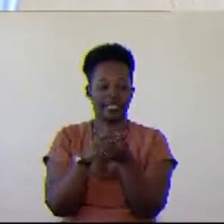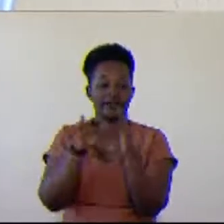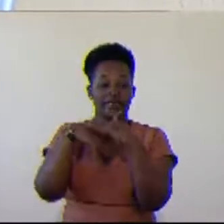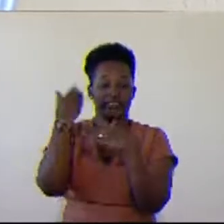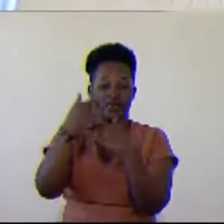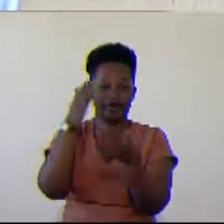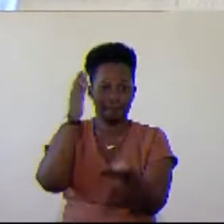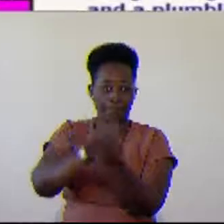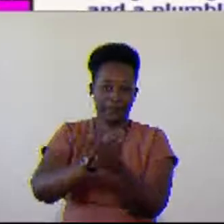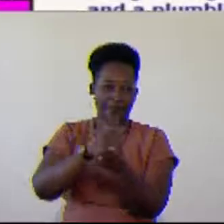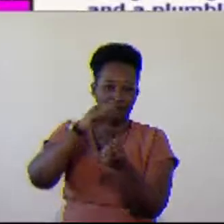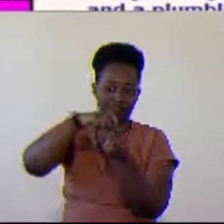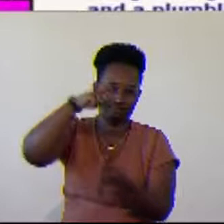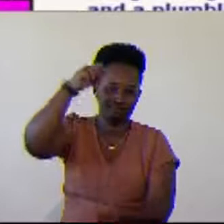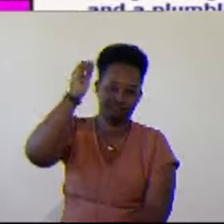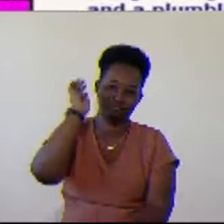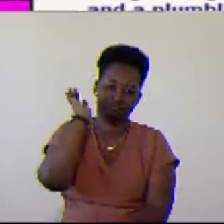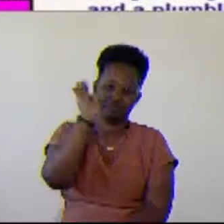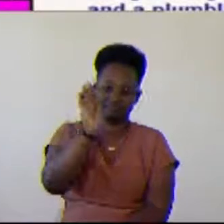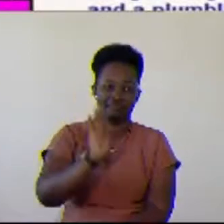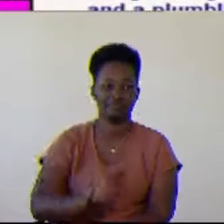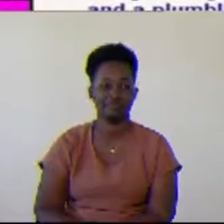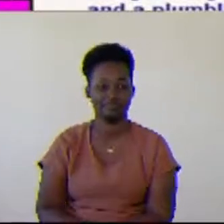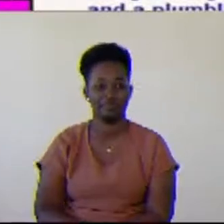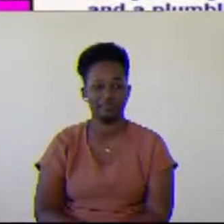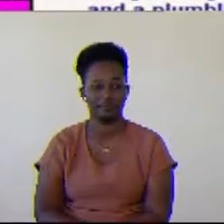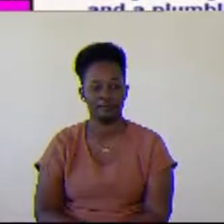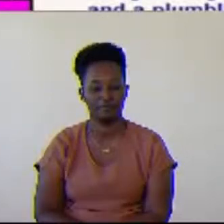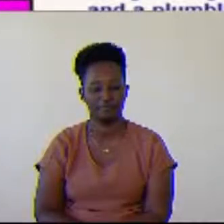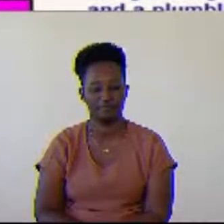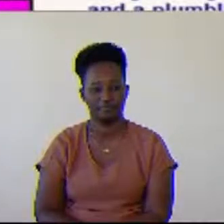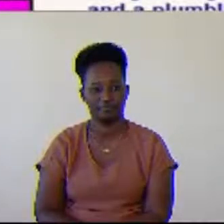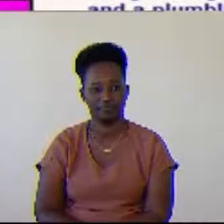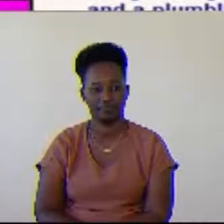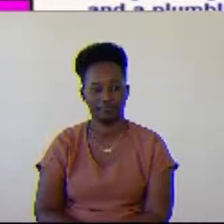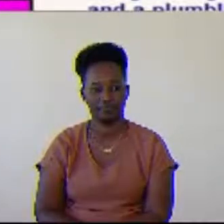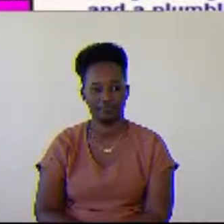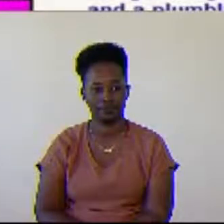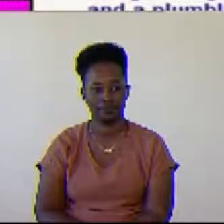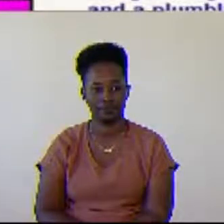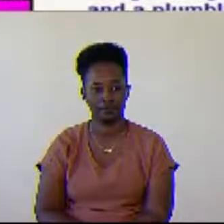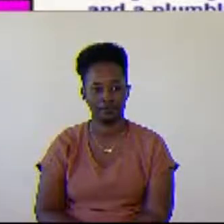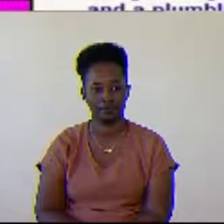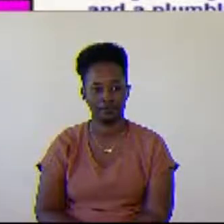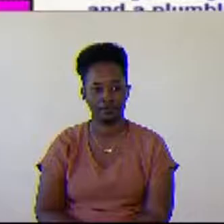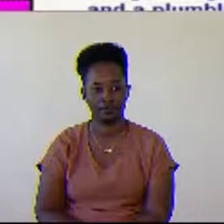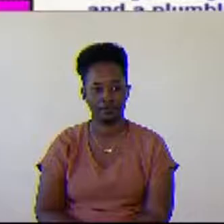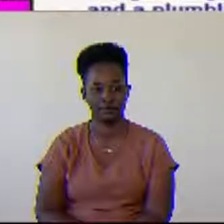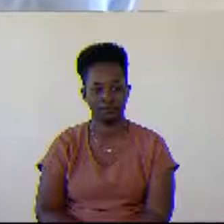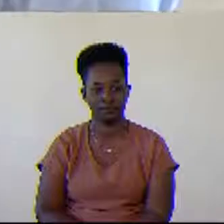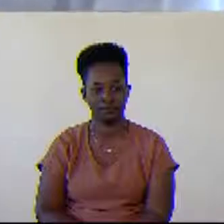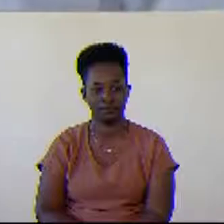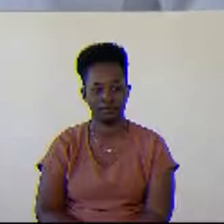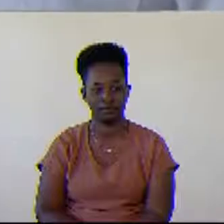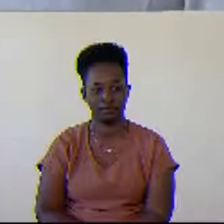going to put the plumb line in there. That is our plumb line. Okay? Let the plumb line